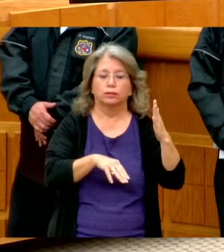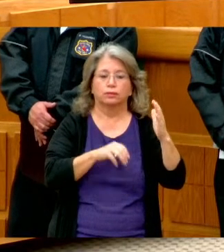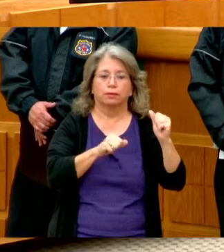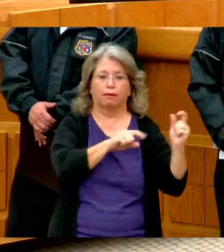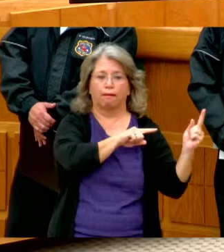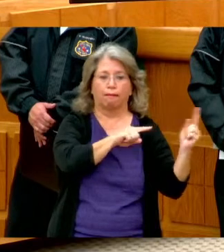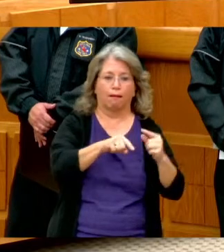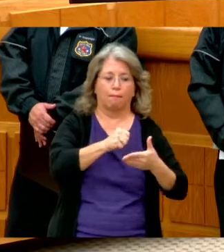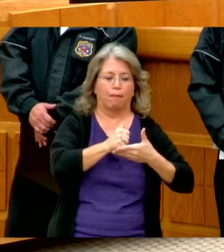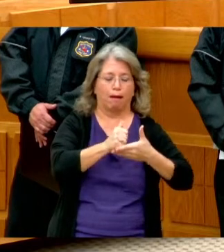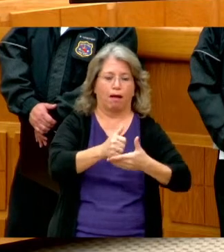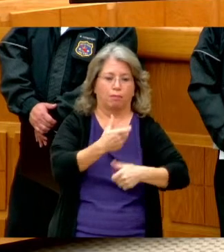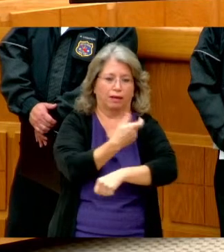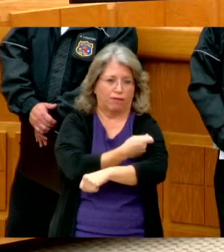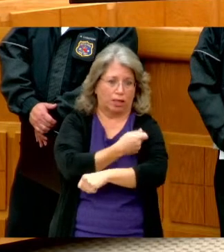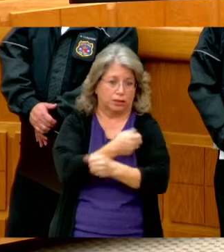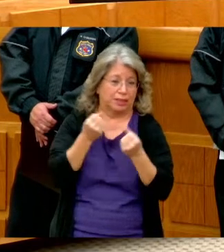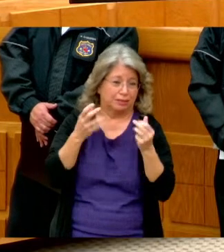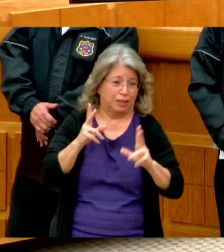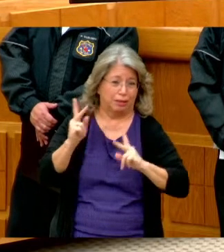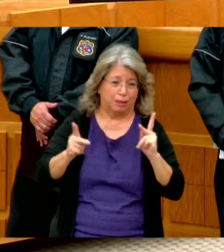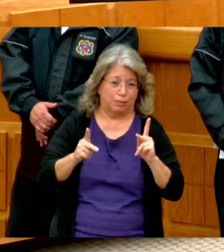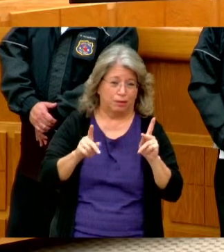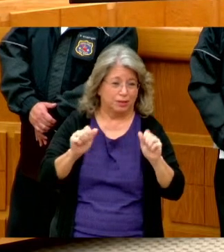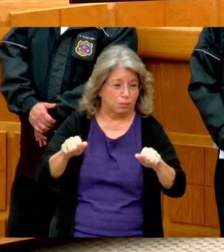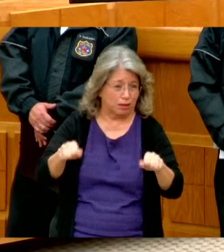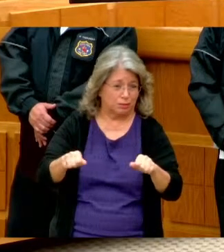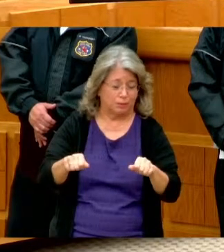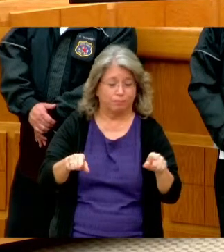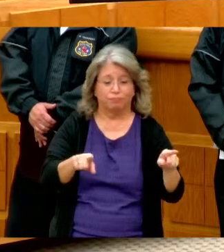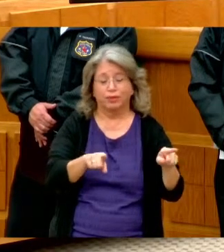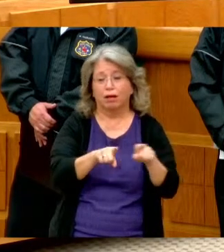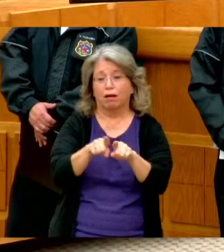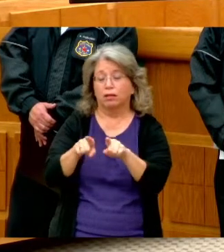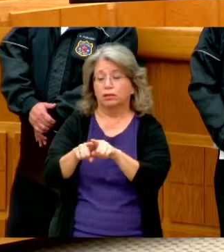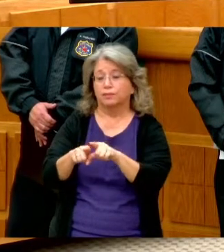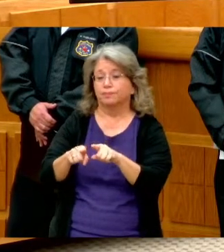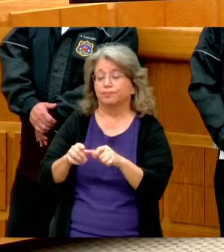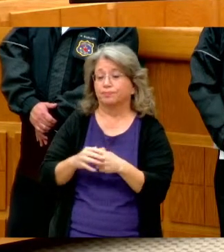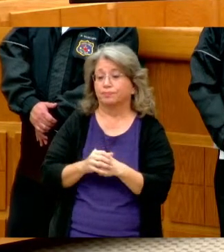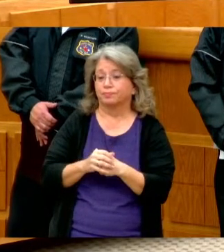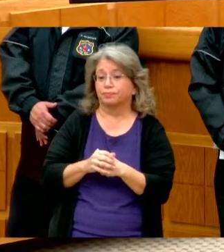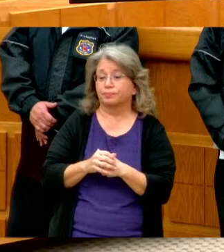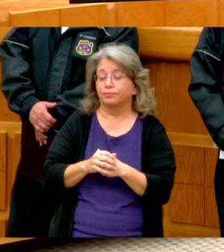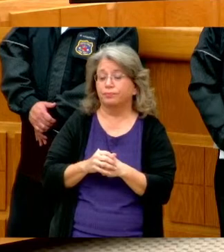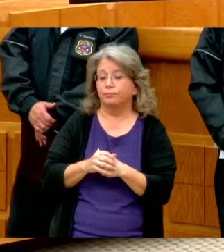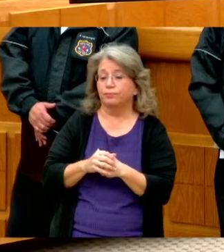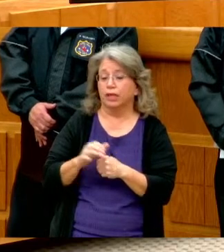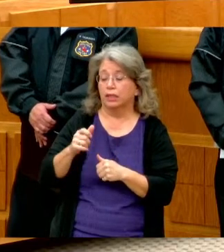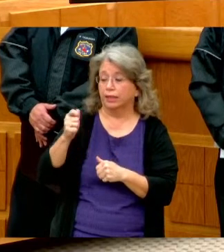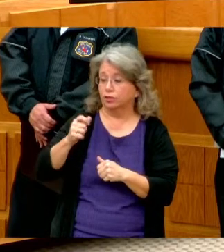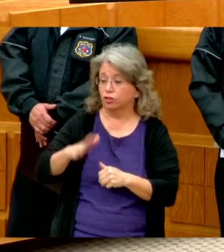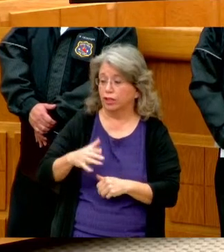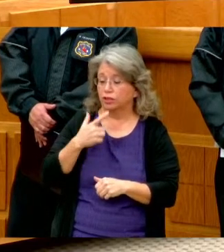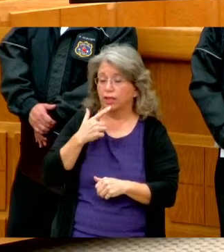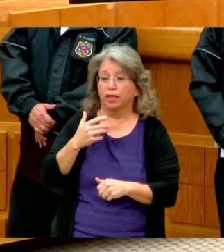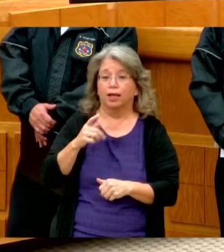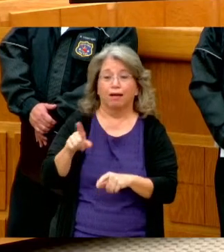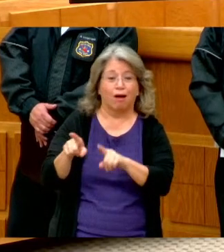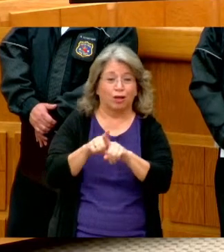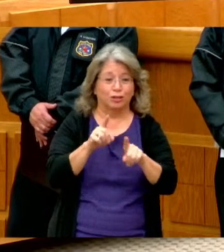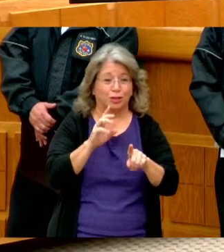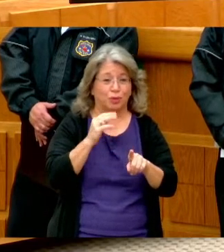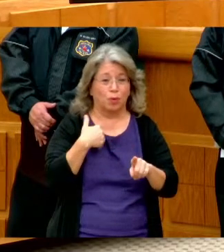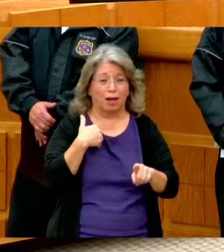as many people as possible, as well as now we kind of, like the judge mentioned, we have the livestock show that's